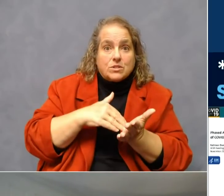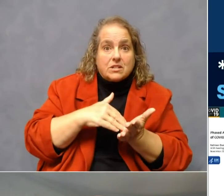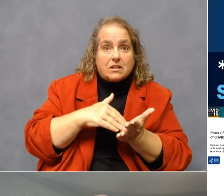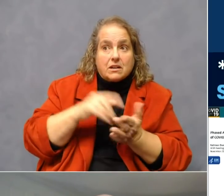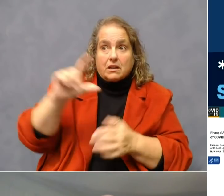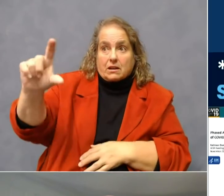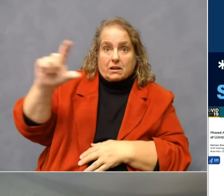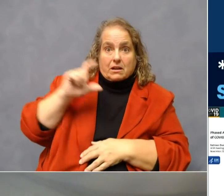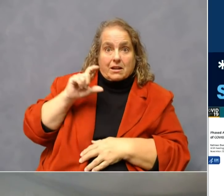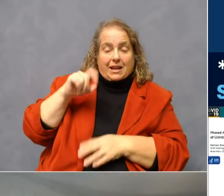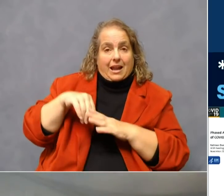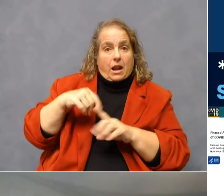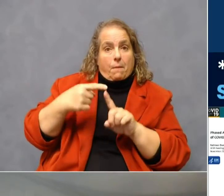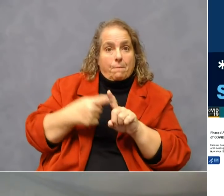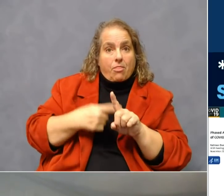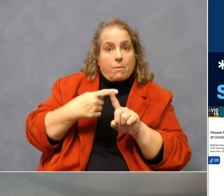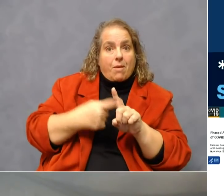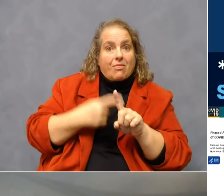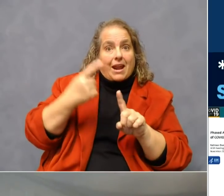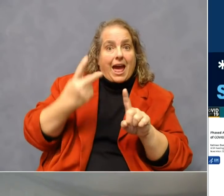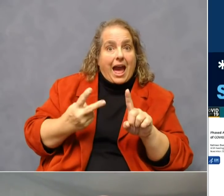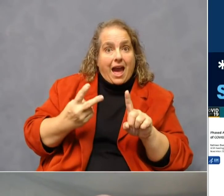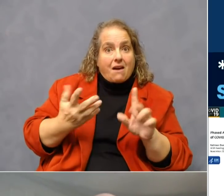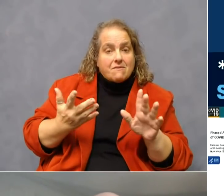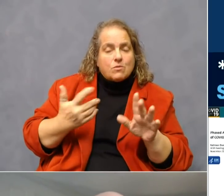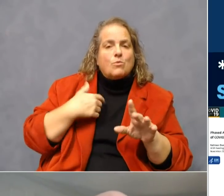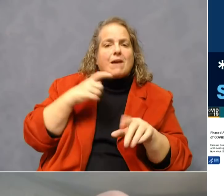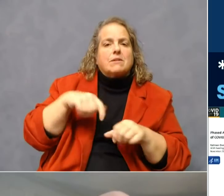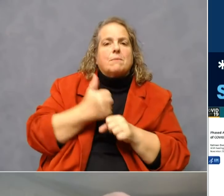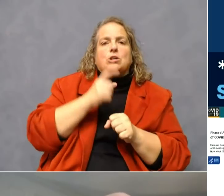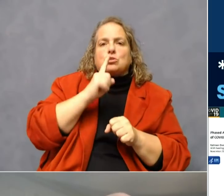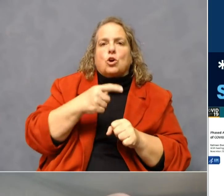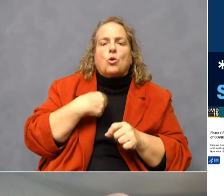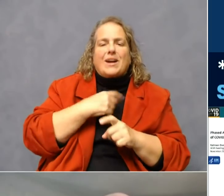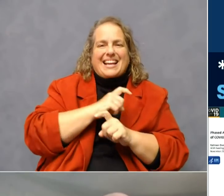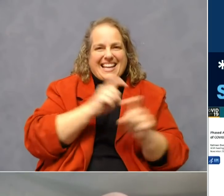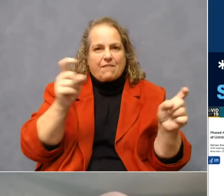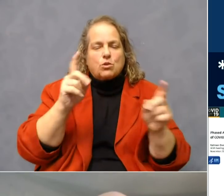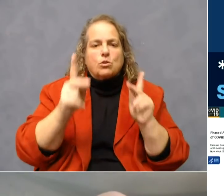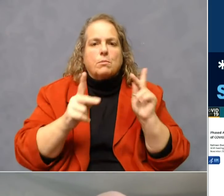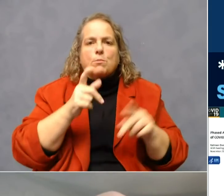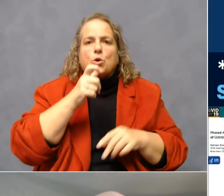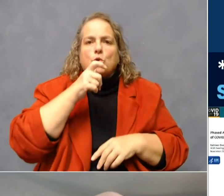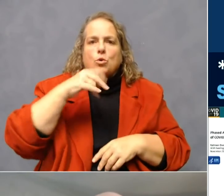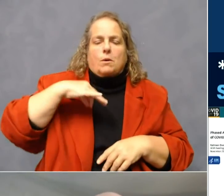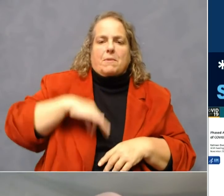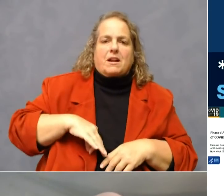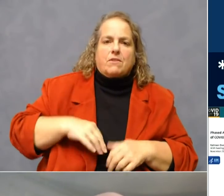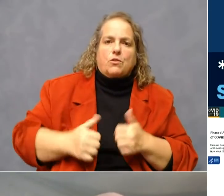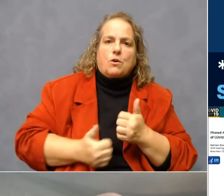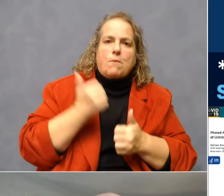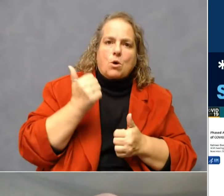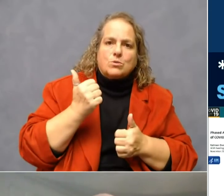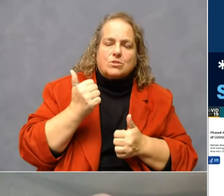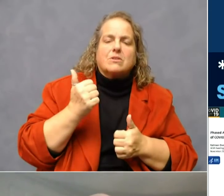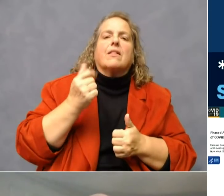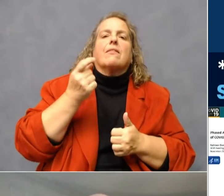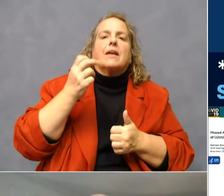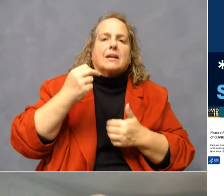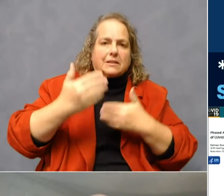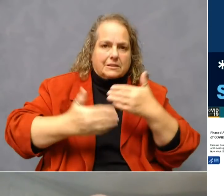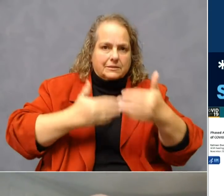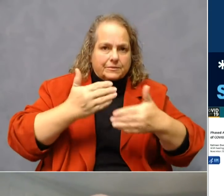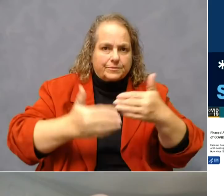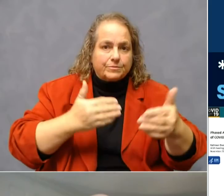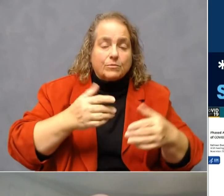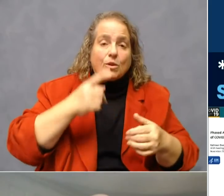we get the people who need it the most and will benefit the most, and then work forward from there. For the nursing home residents, I do want to